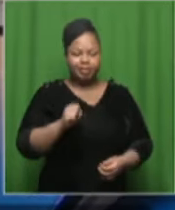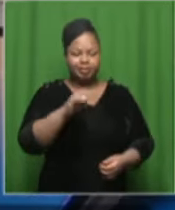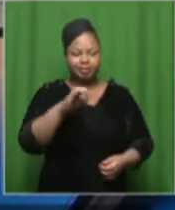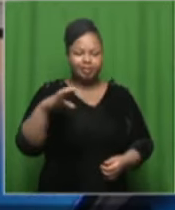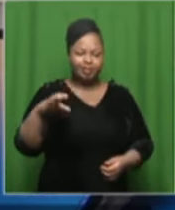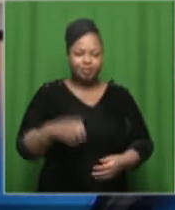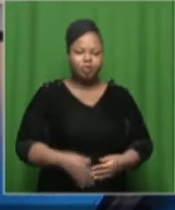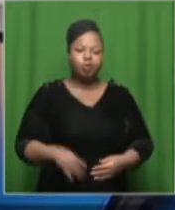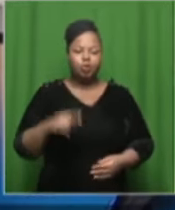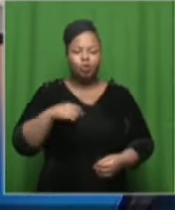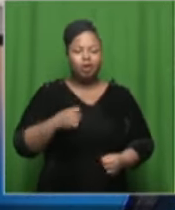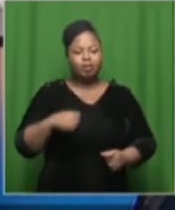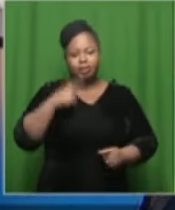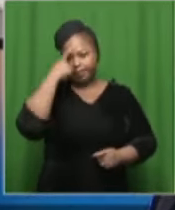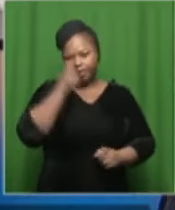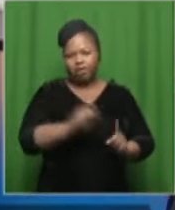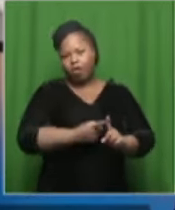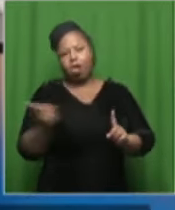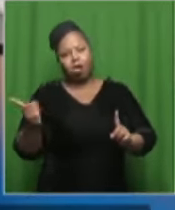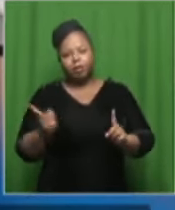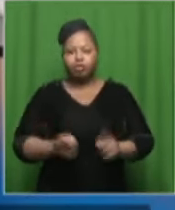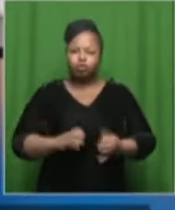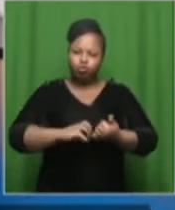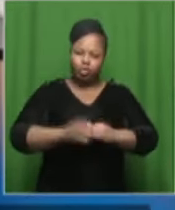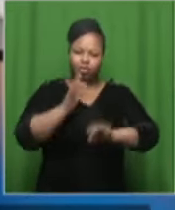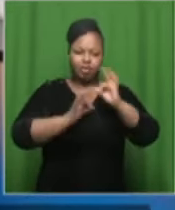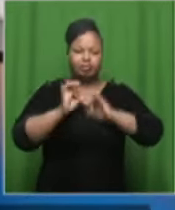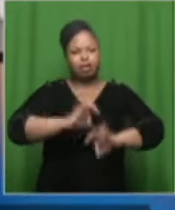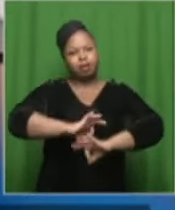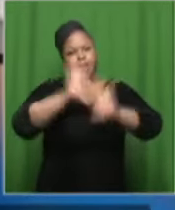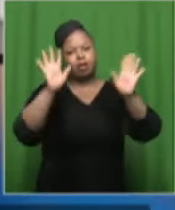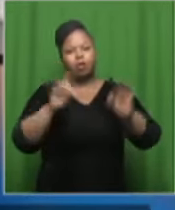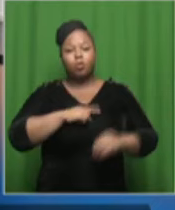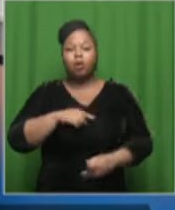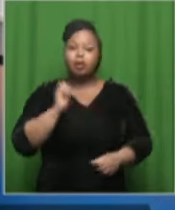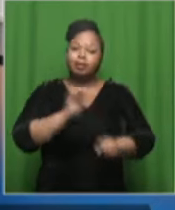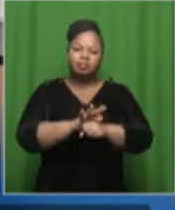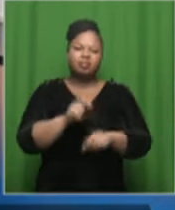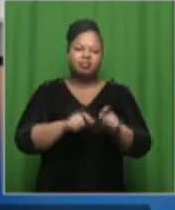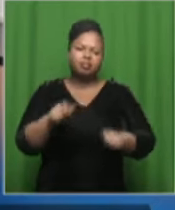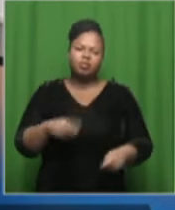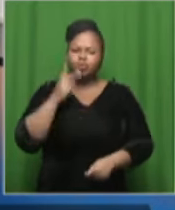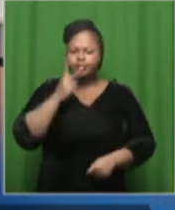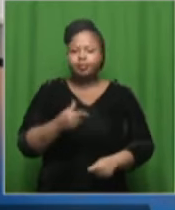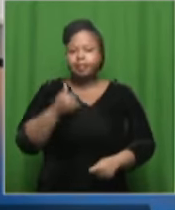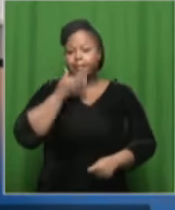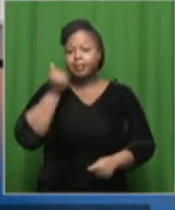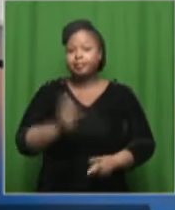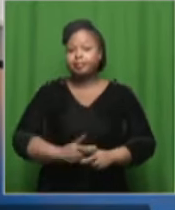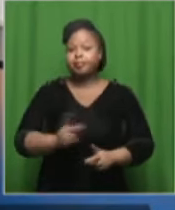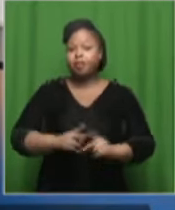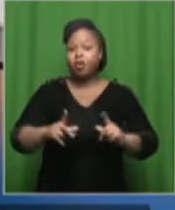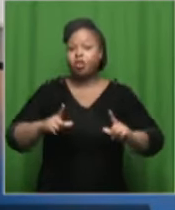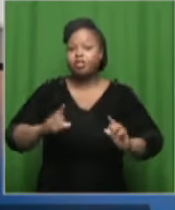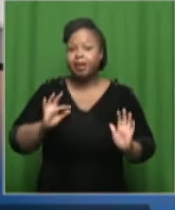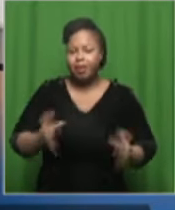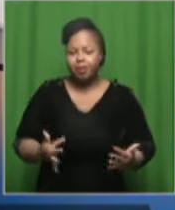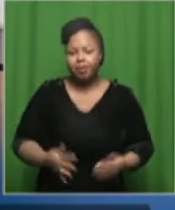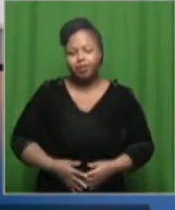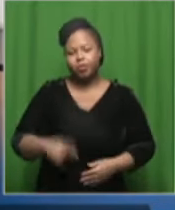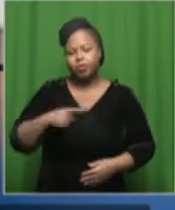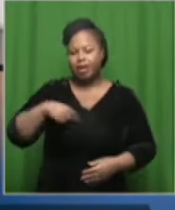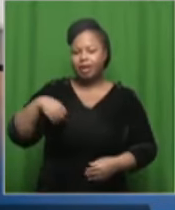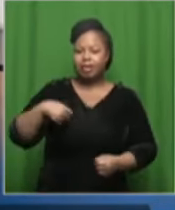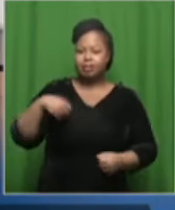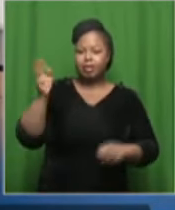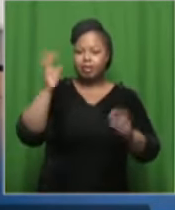SABC, dispelling some of those myths, because, you know, this impacts the public health at large. And so we're looking at how we can best prepare. We're having some sunny